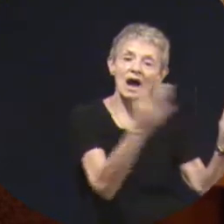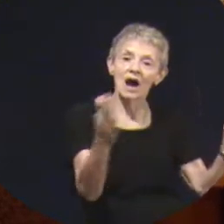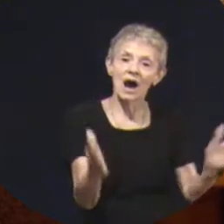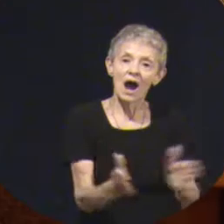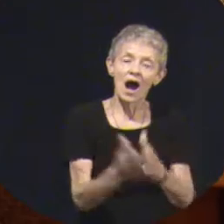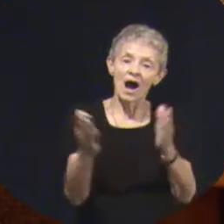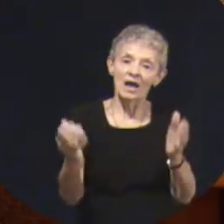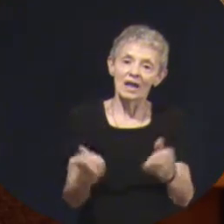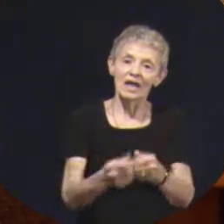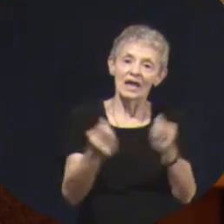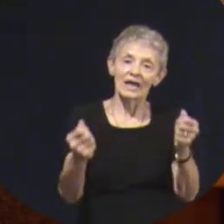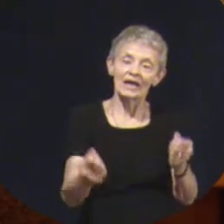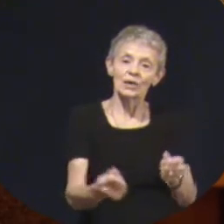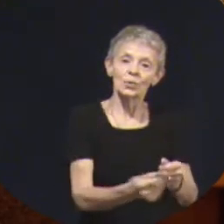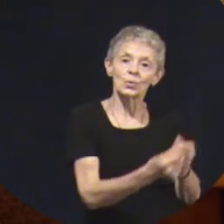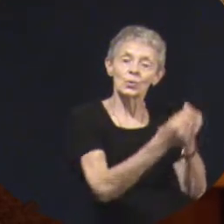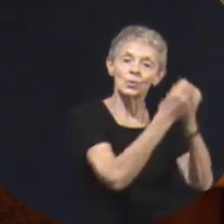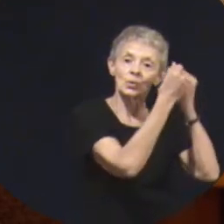alleluia,